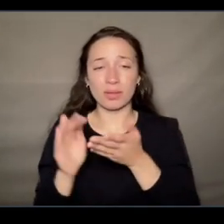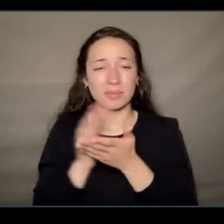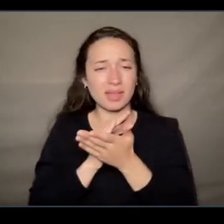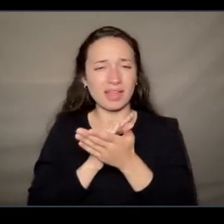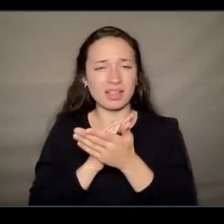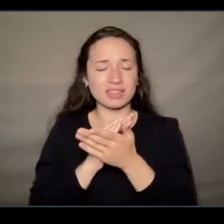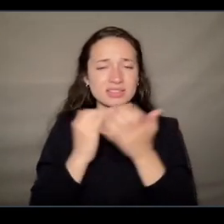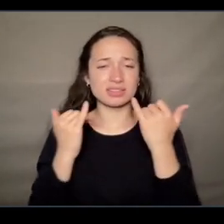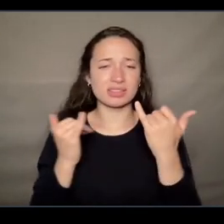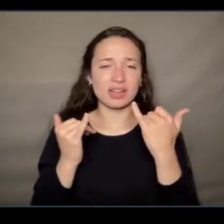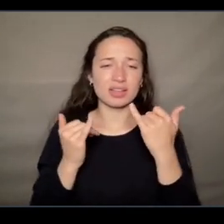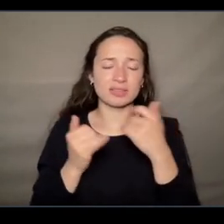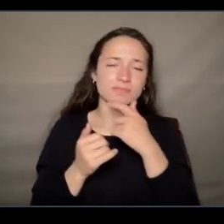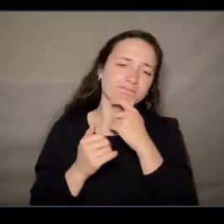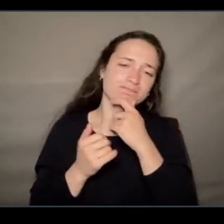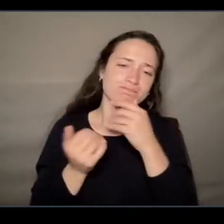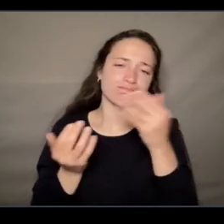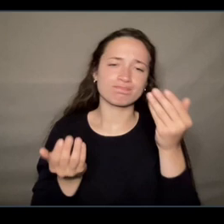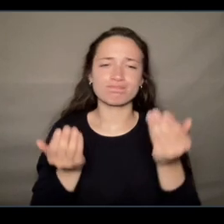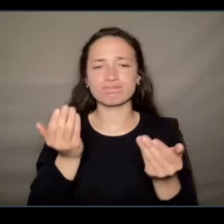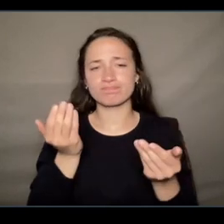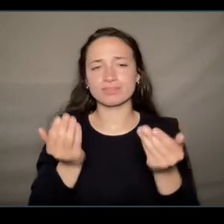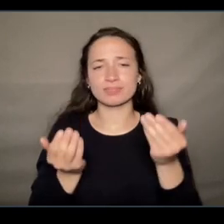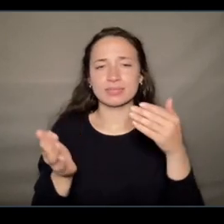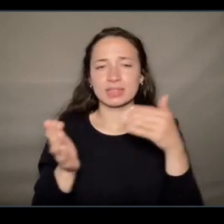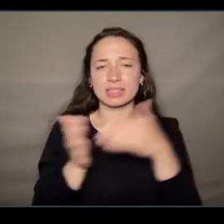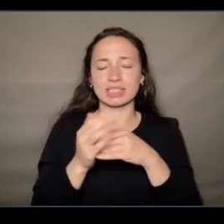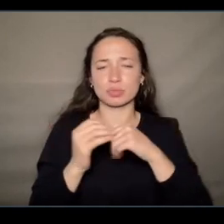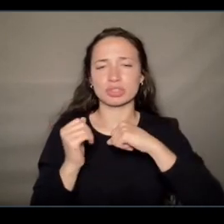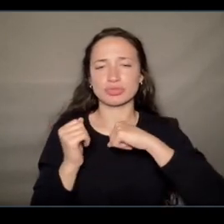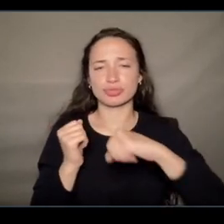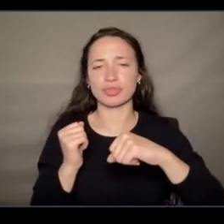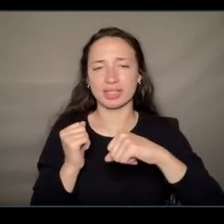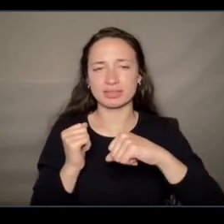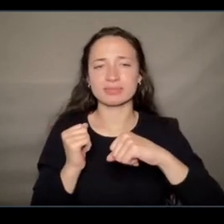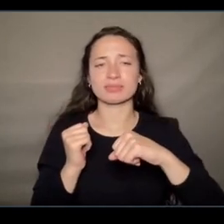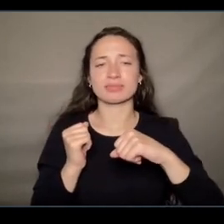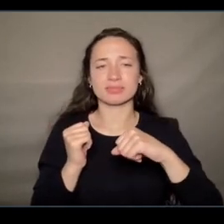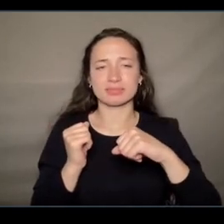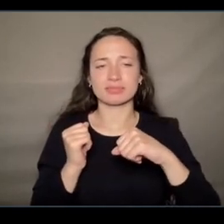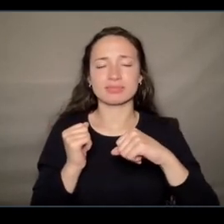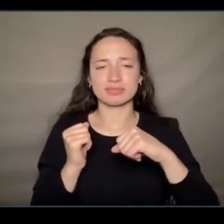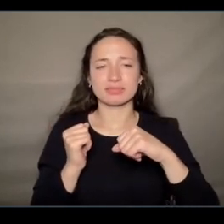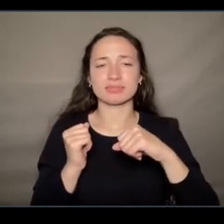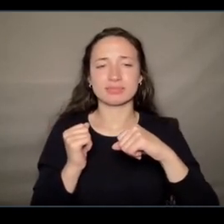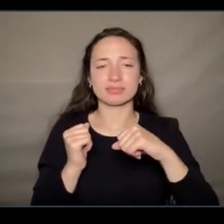bake? Today, I weigh desire against restraint.